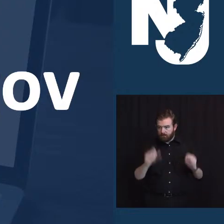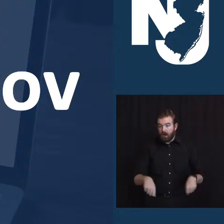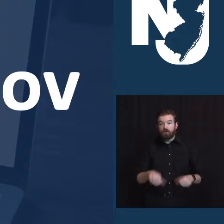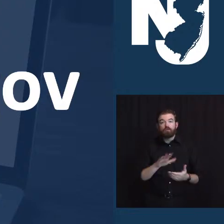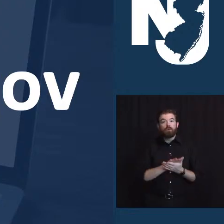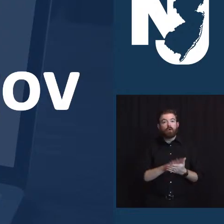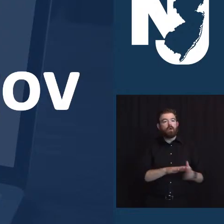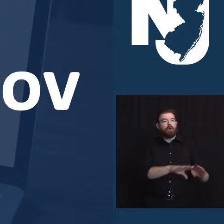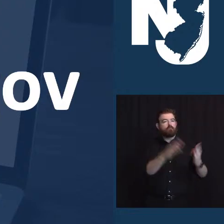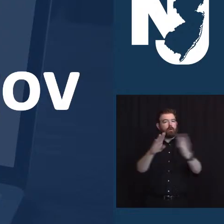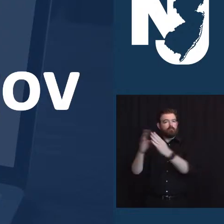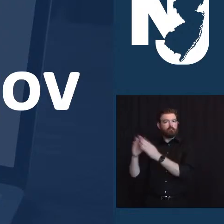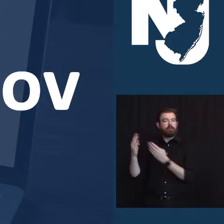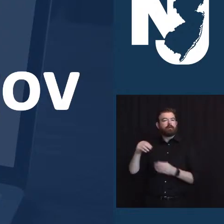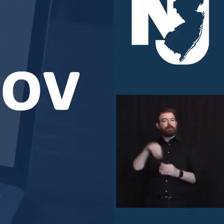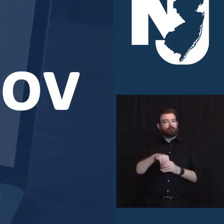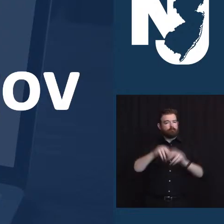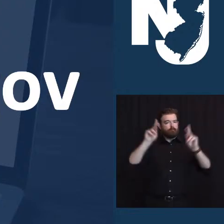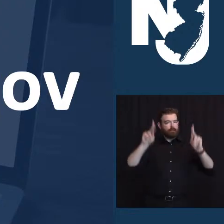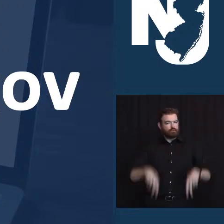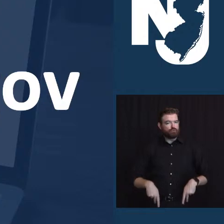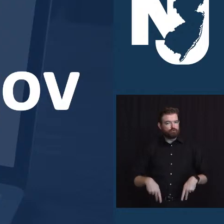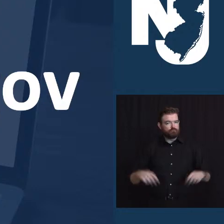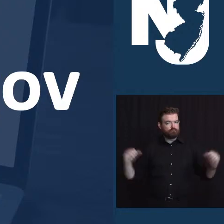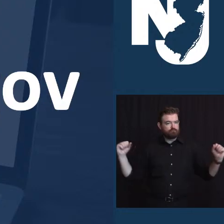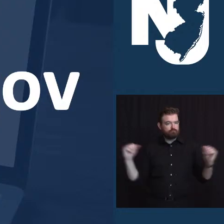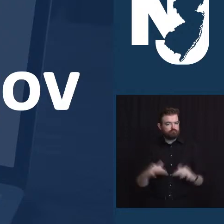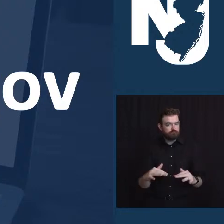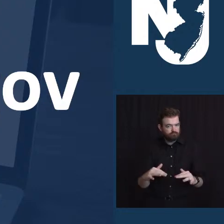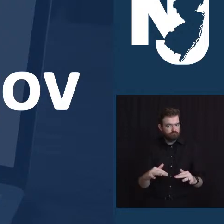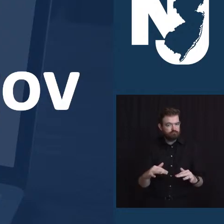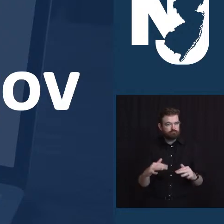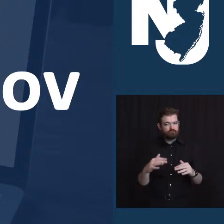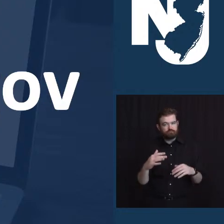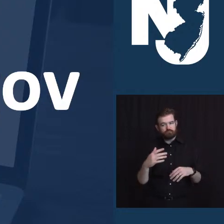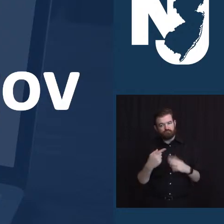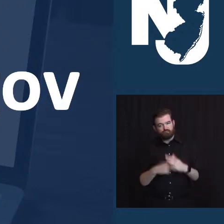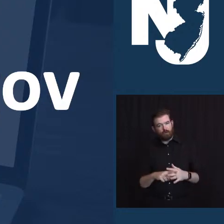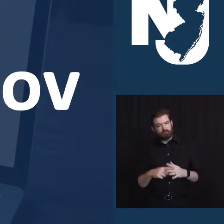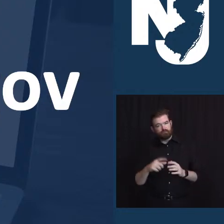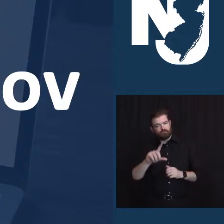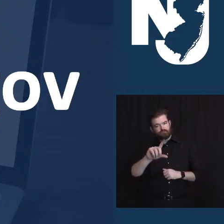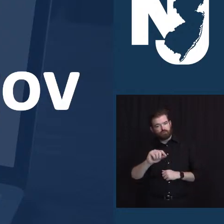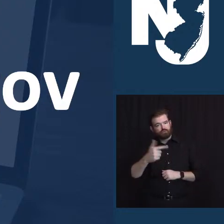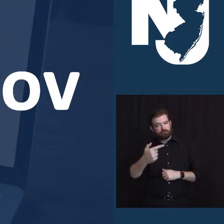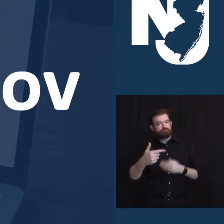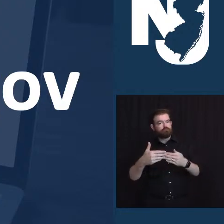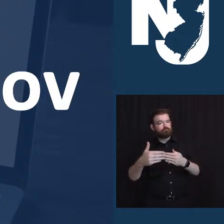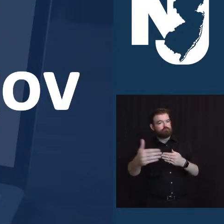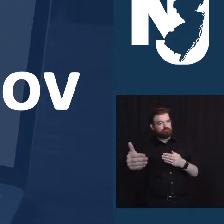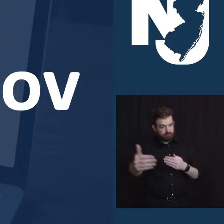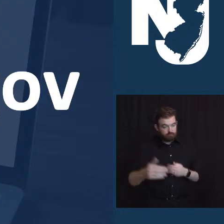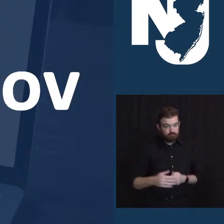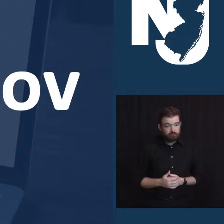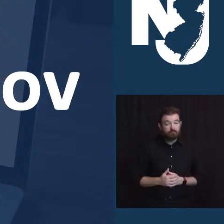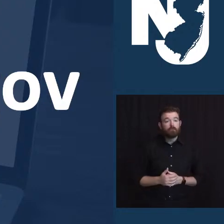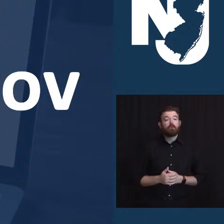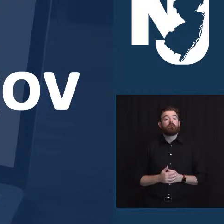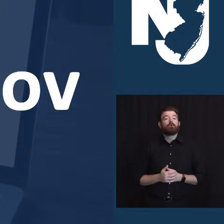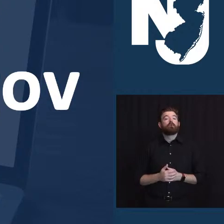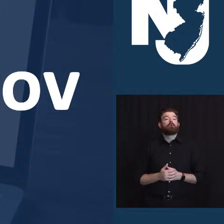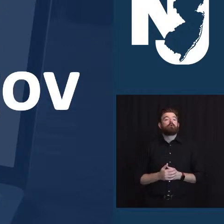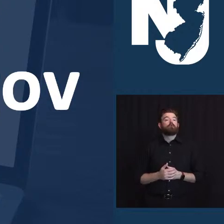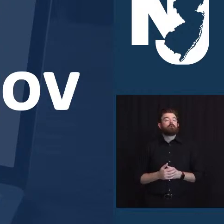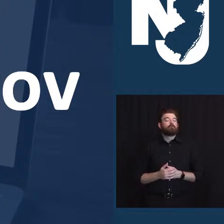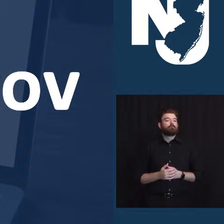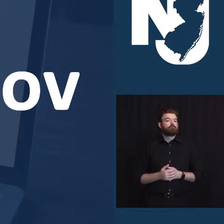2021-2022 academic year. We know our students learn best and that our educators and support staff are at their